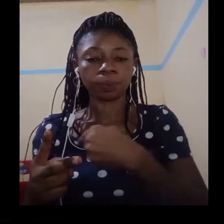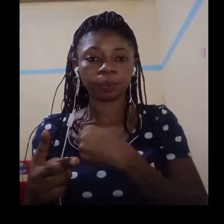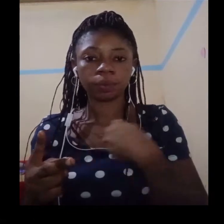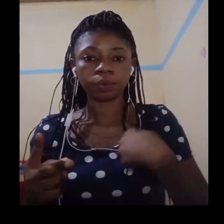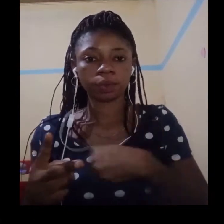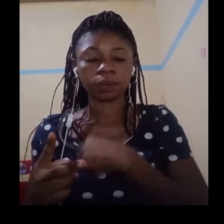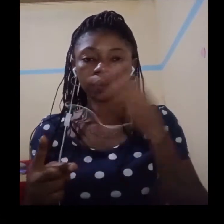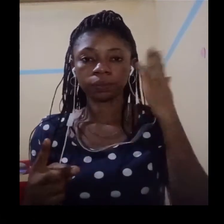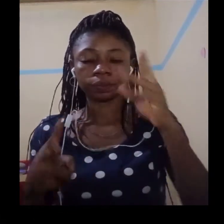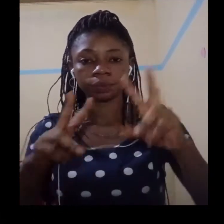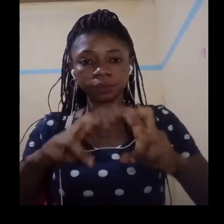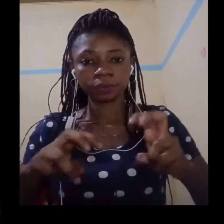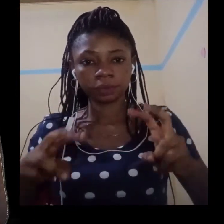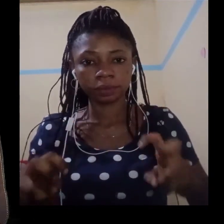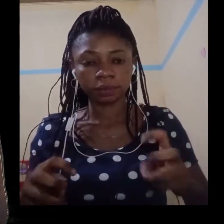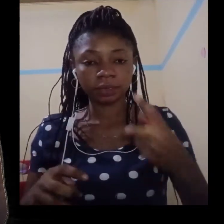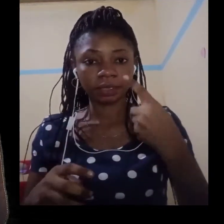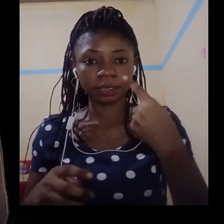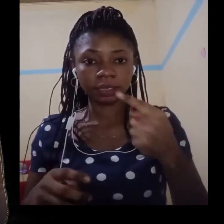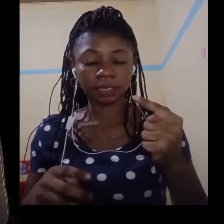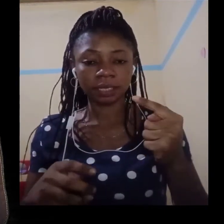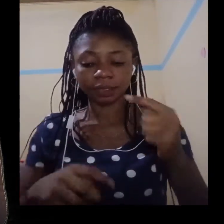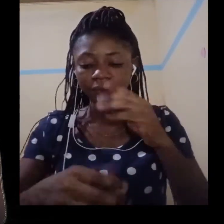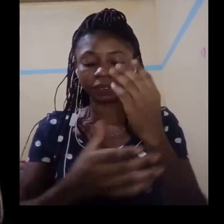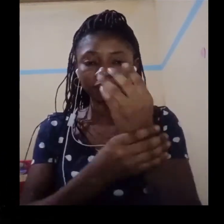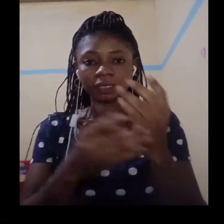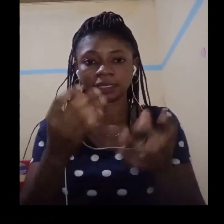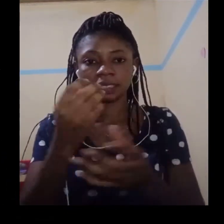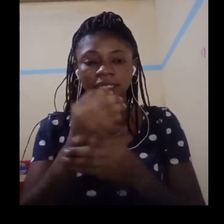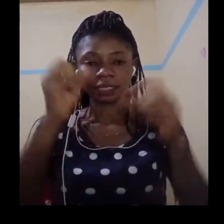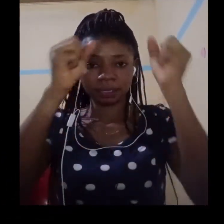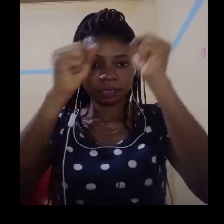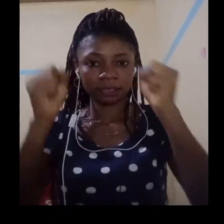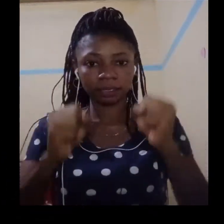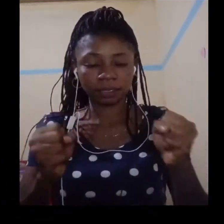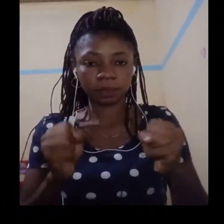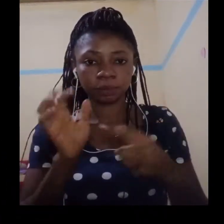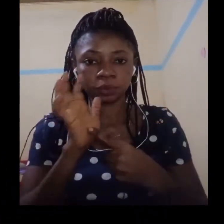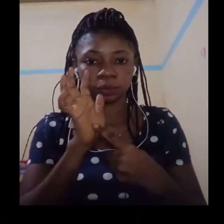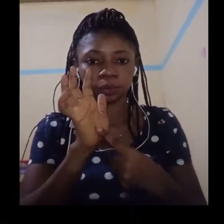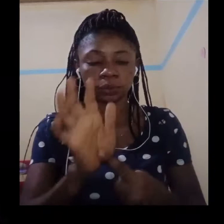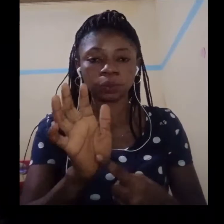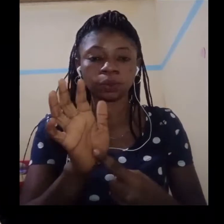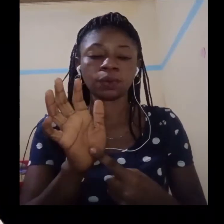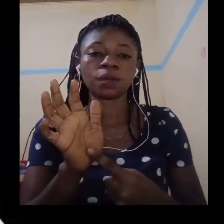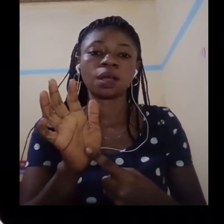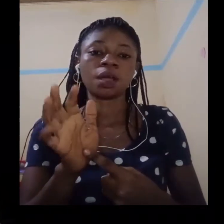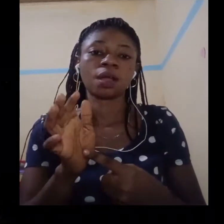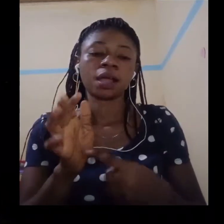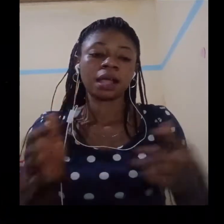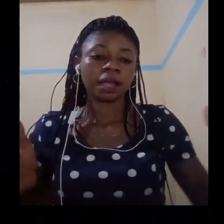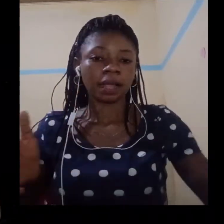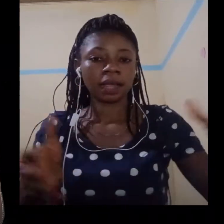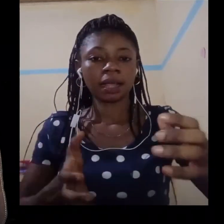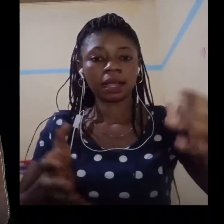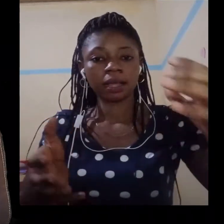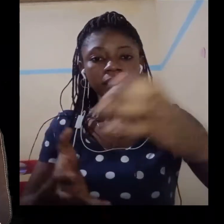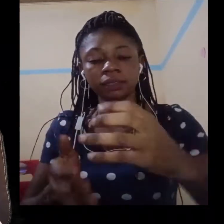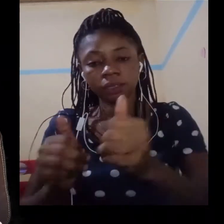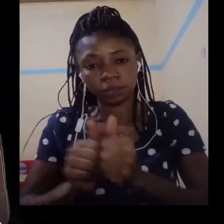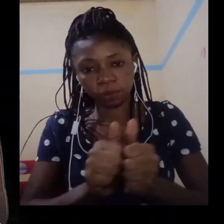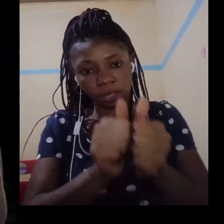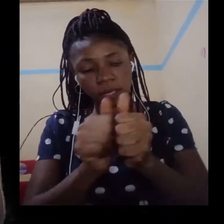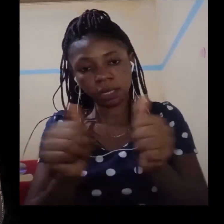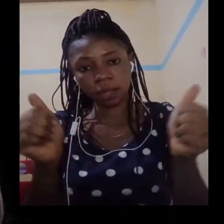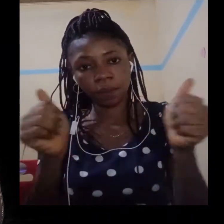this discussion today. The handshape that signifies coming together with